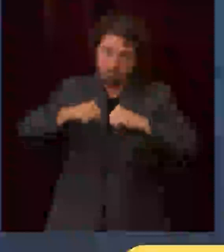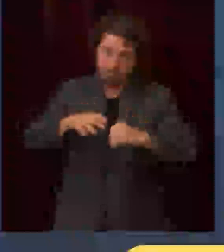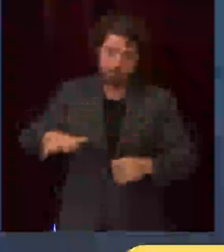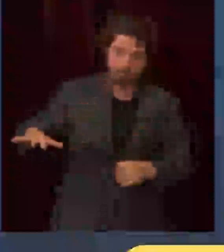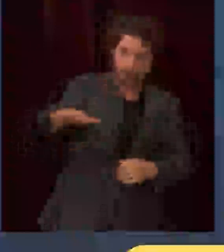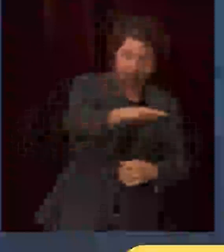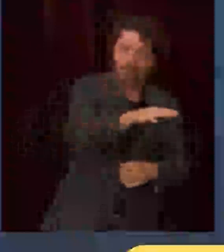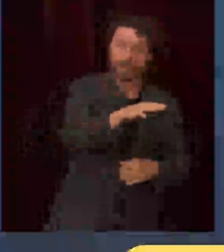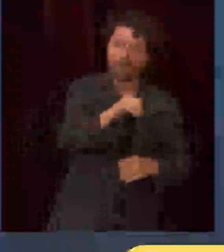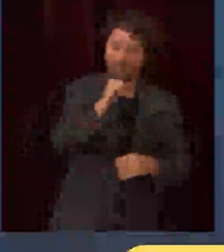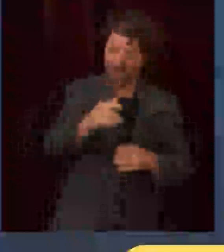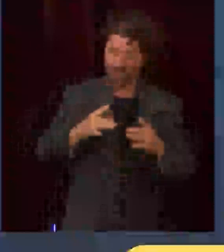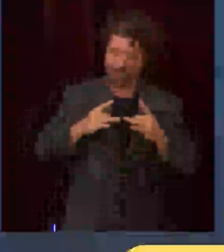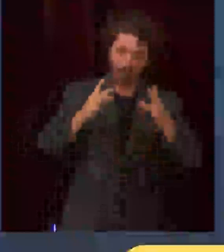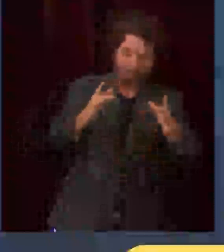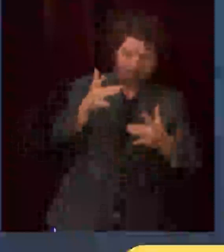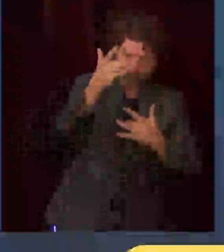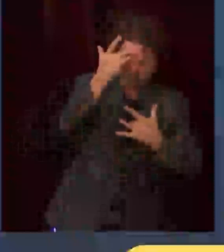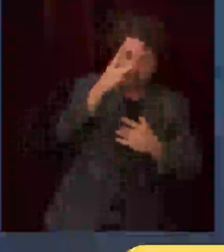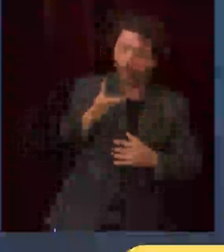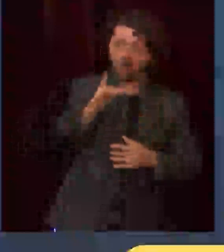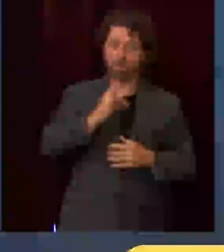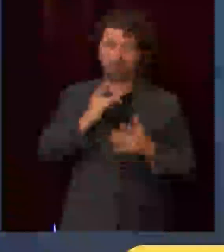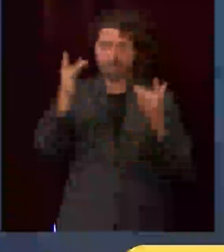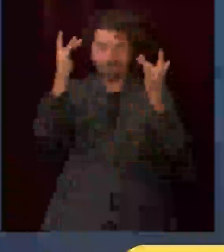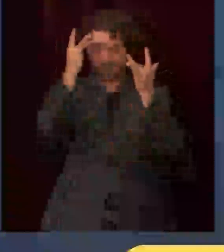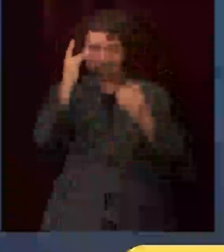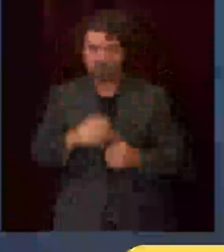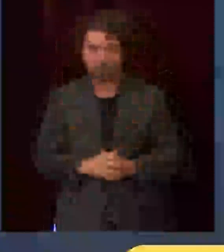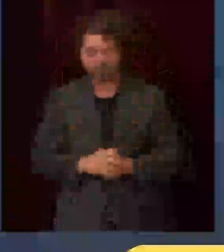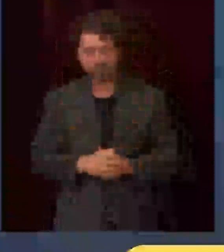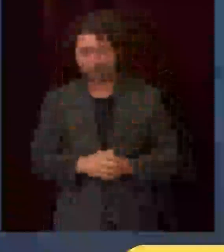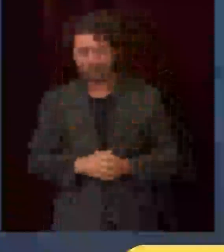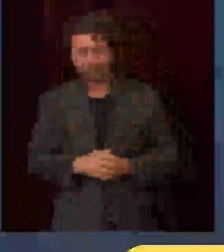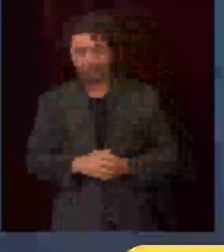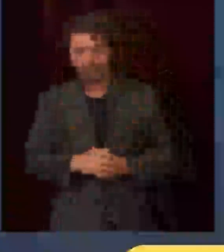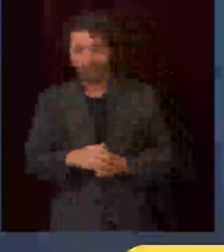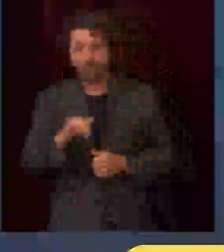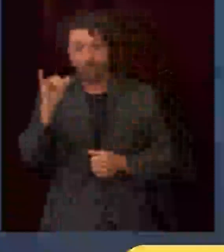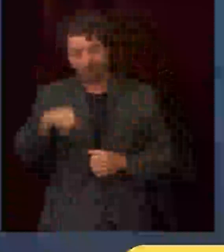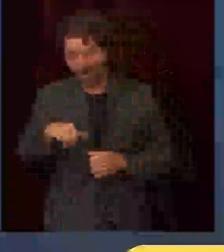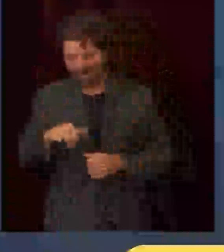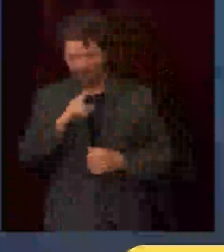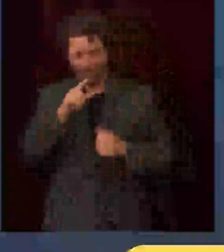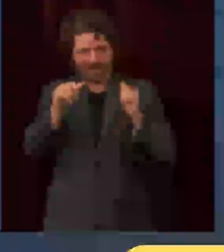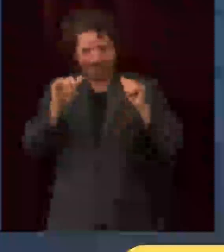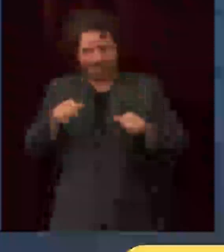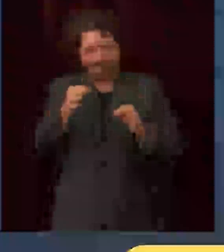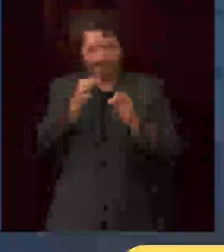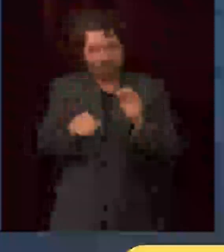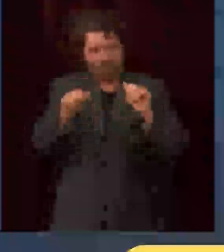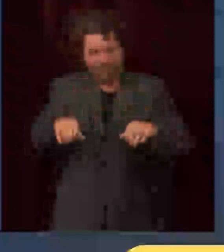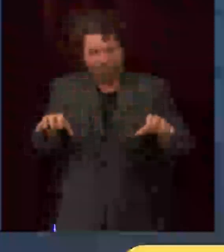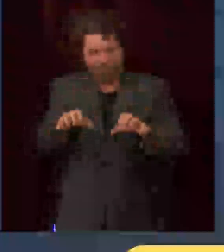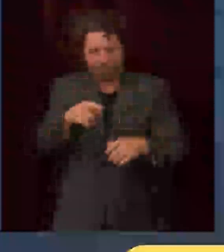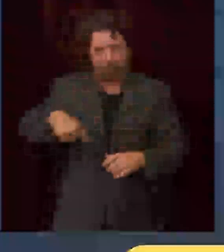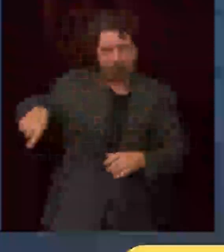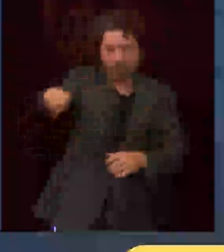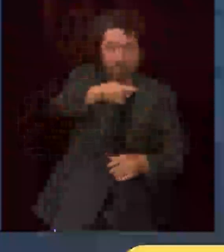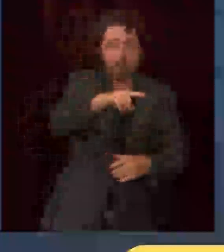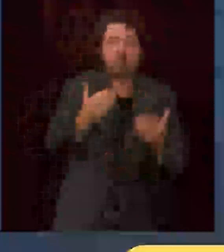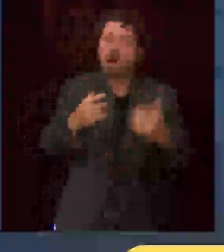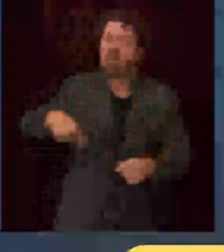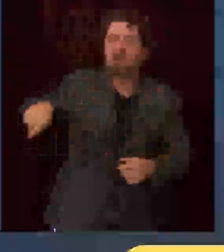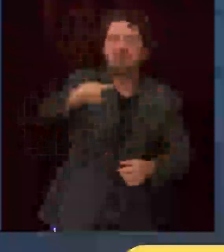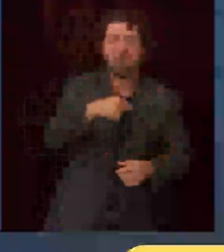each one of us can be infected, and we don't even know it because we know we may have no symptoms forever and still be able to transmit